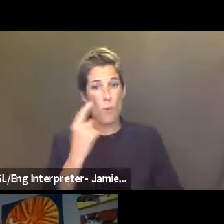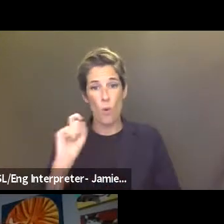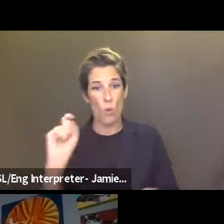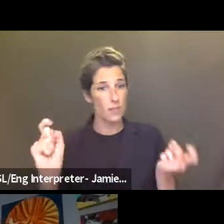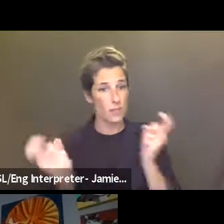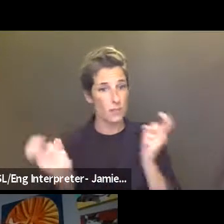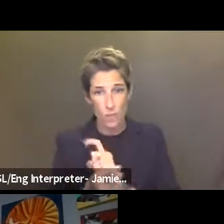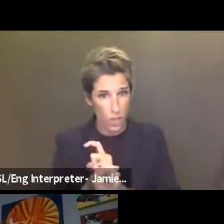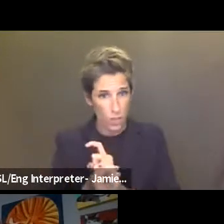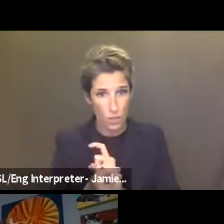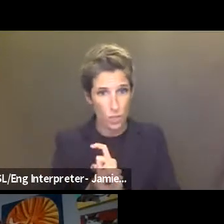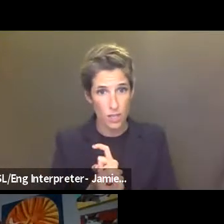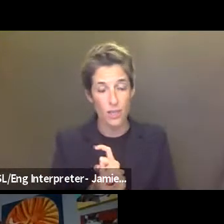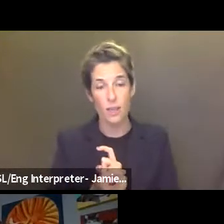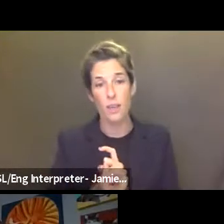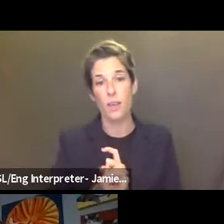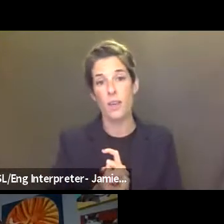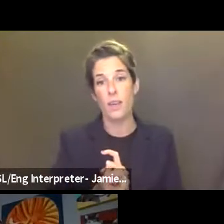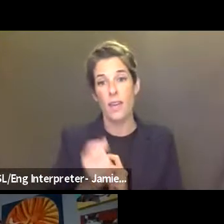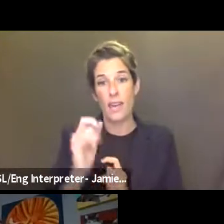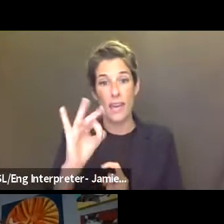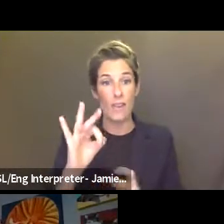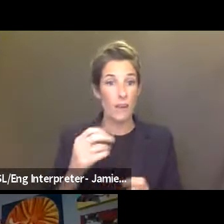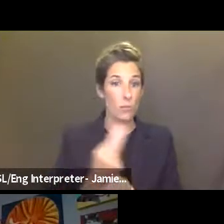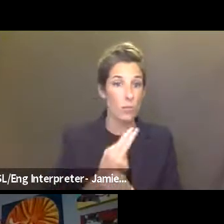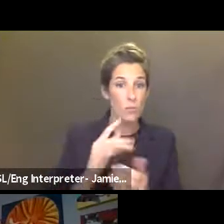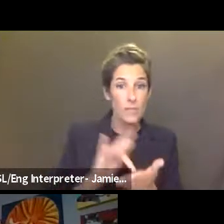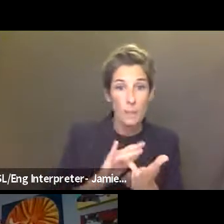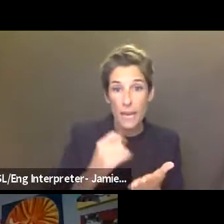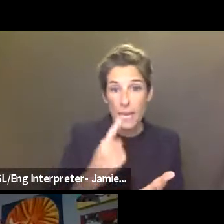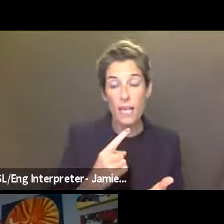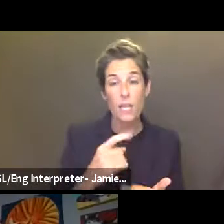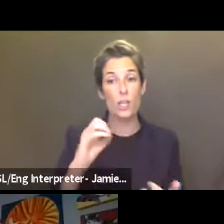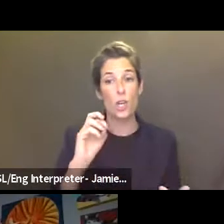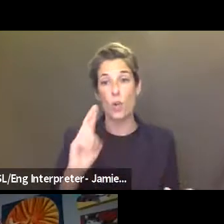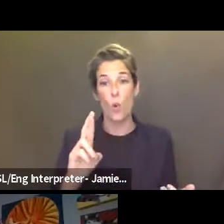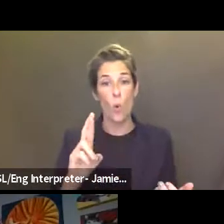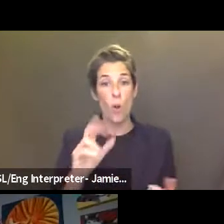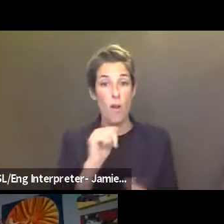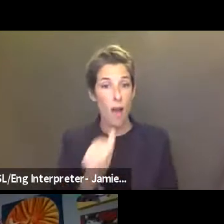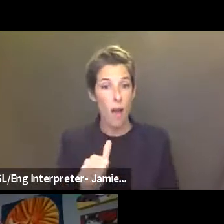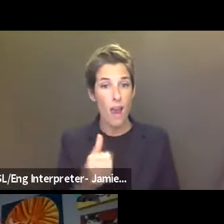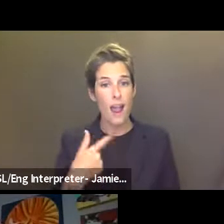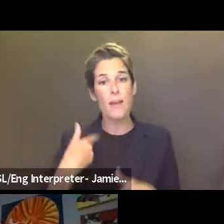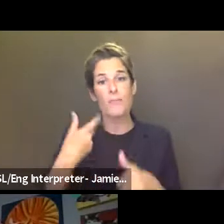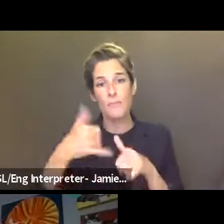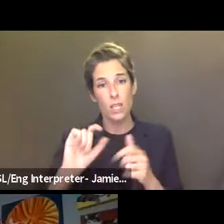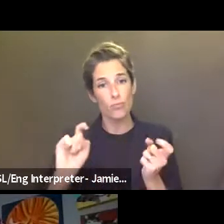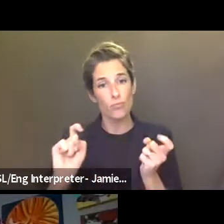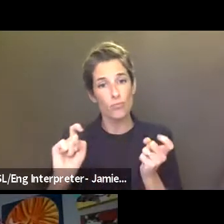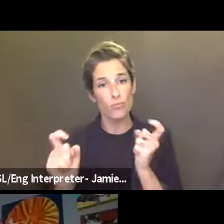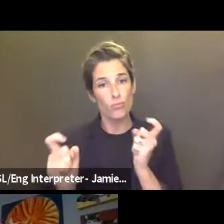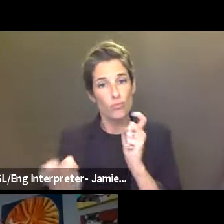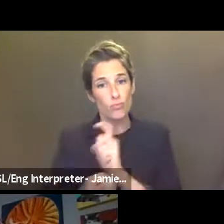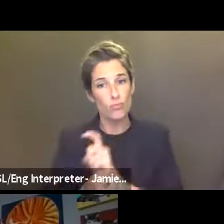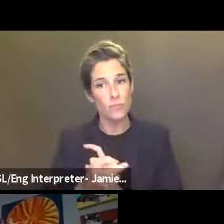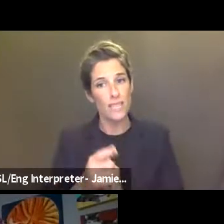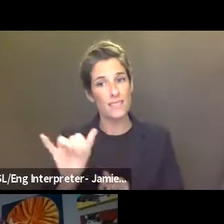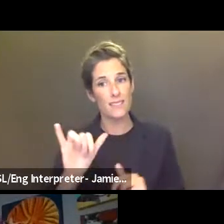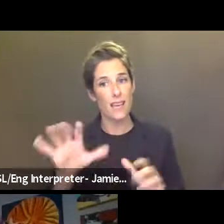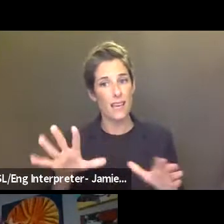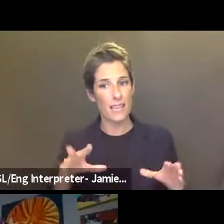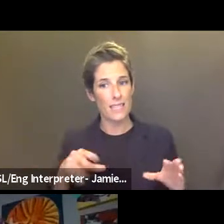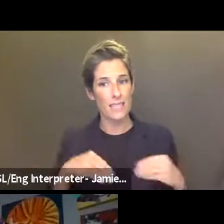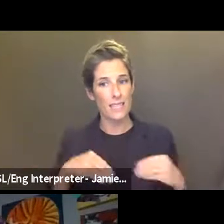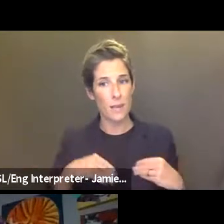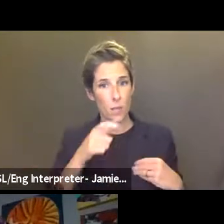medications, it is always who I am. It's in my nature. So it's sort of like accepting who you are and working from